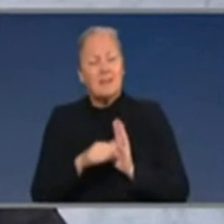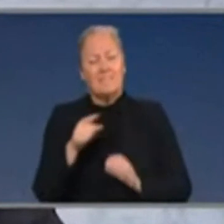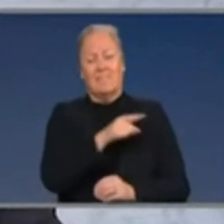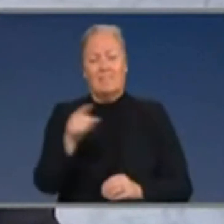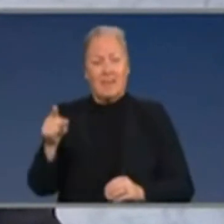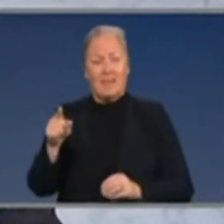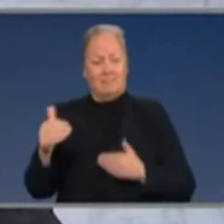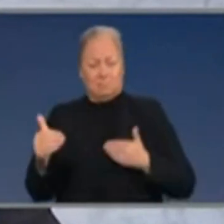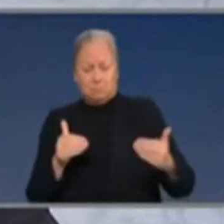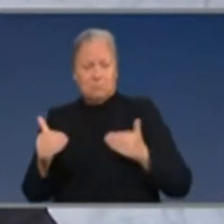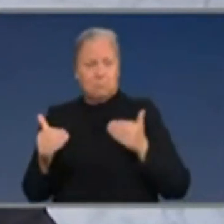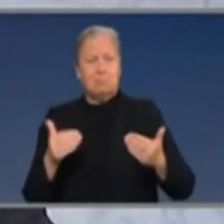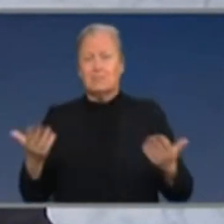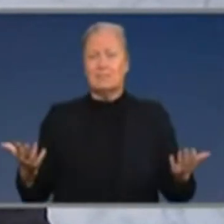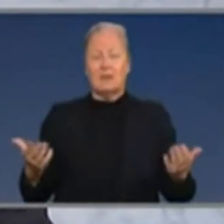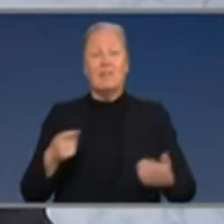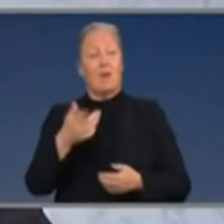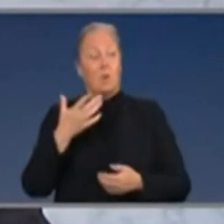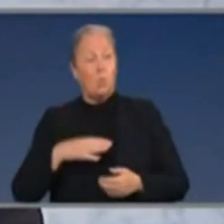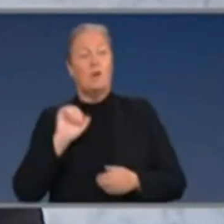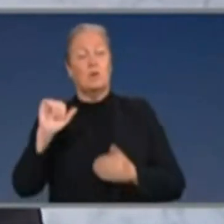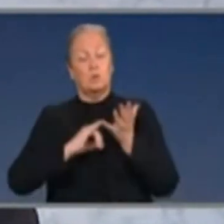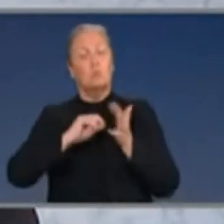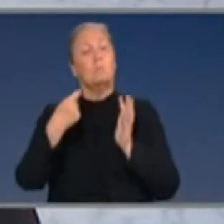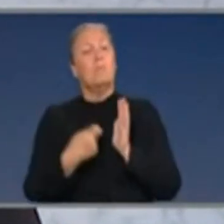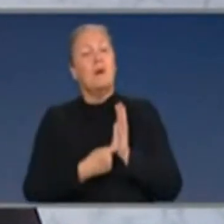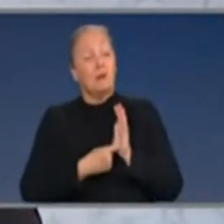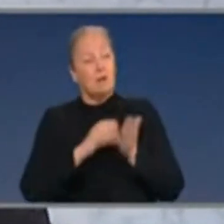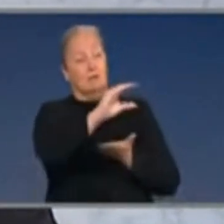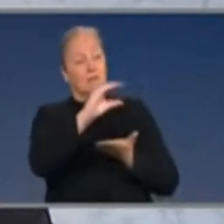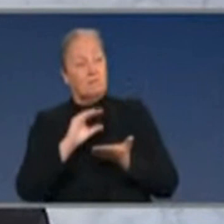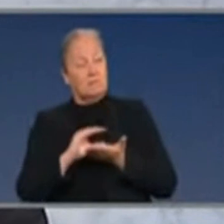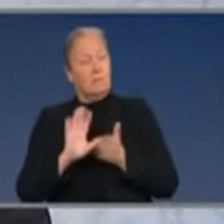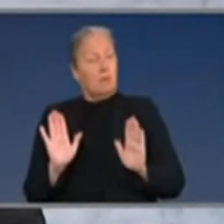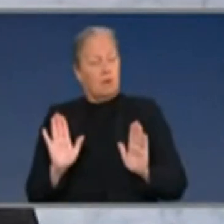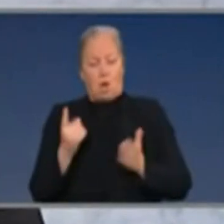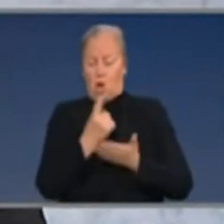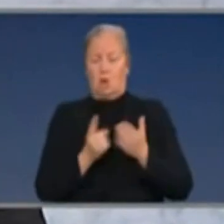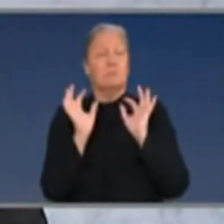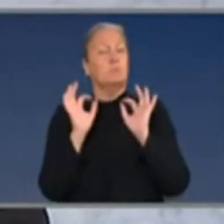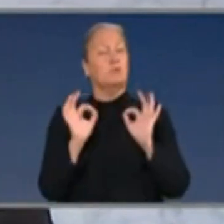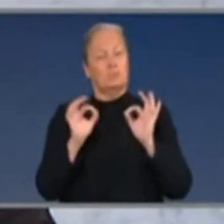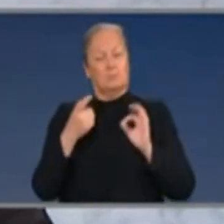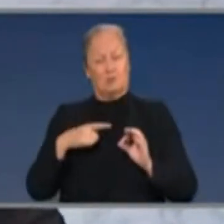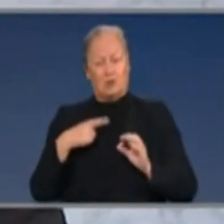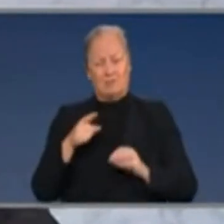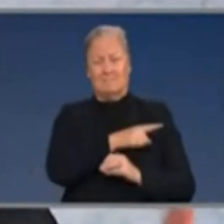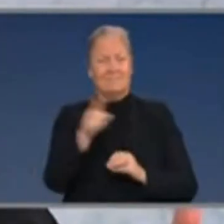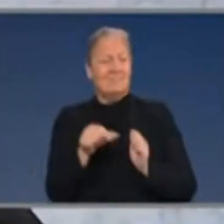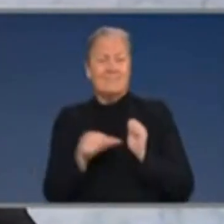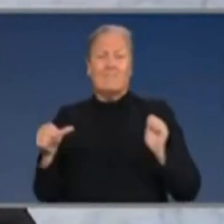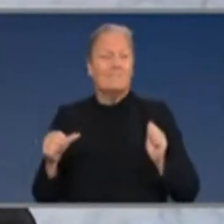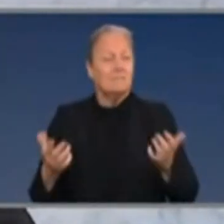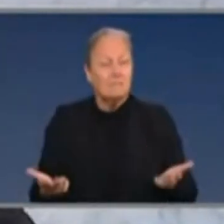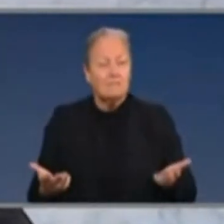they need it because they're facing hardship, because the rules are there to only be making this available in cases of that hardship,